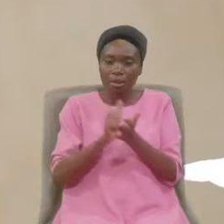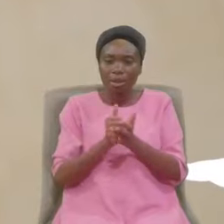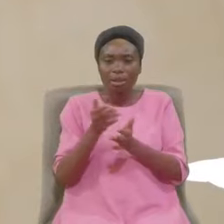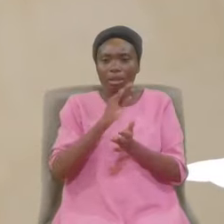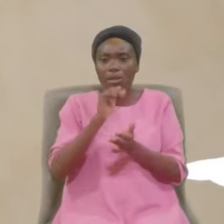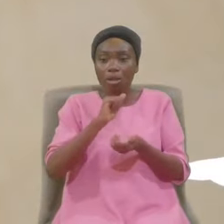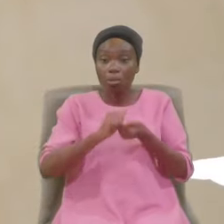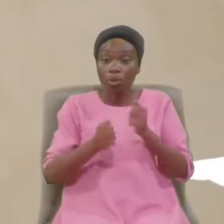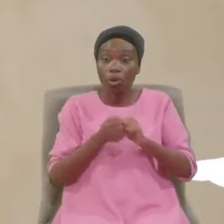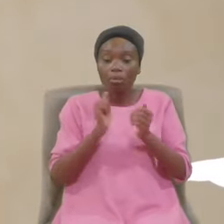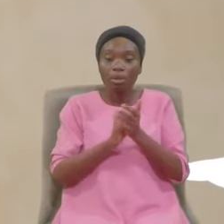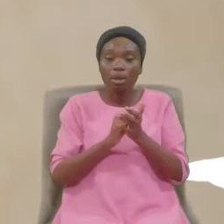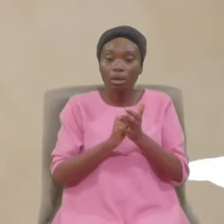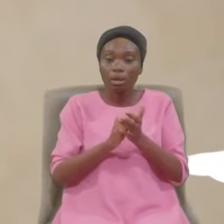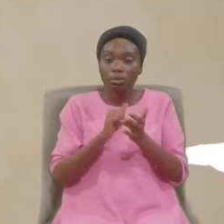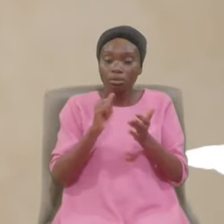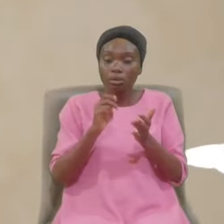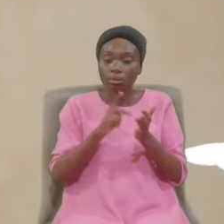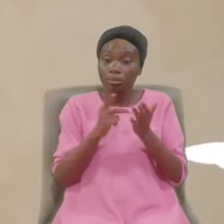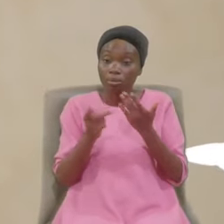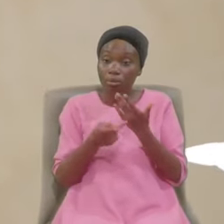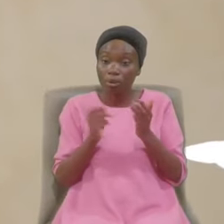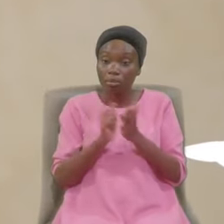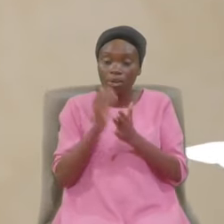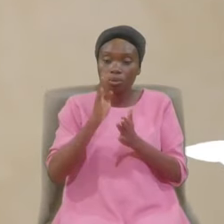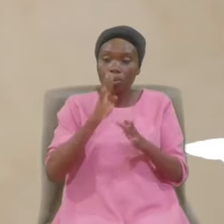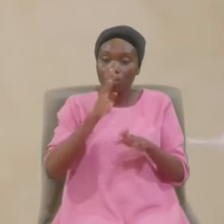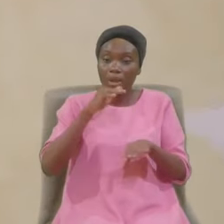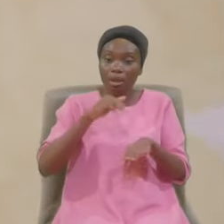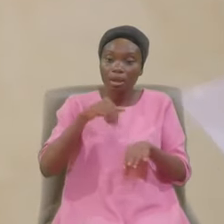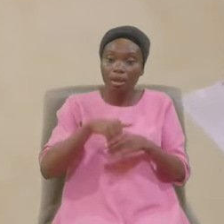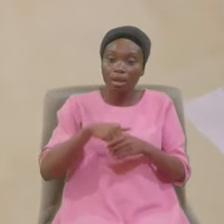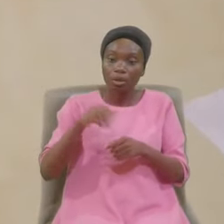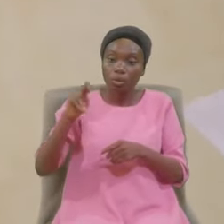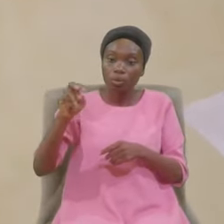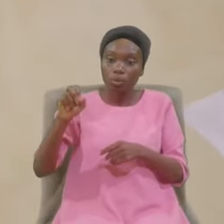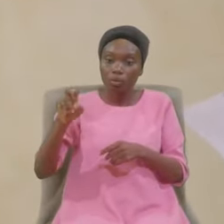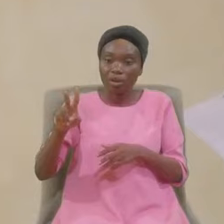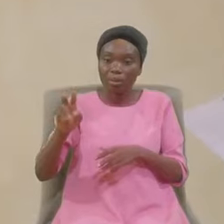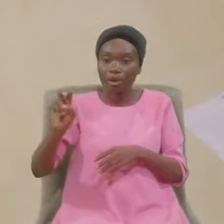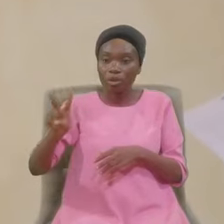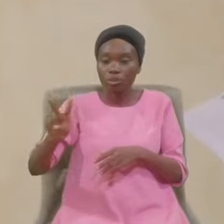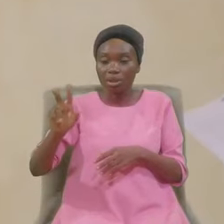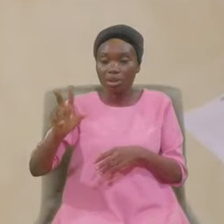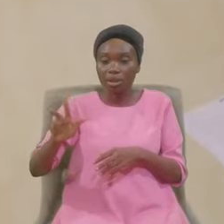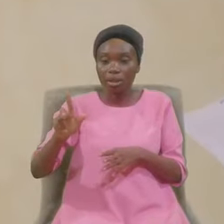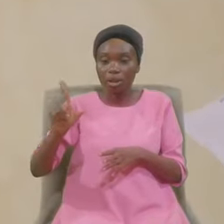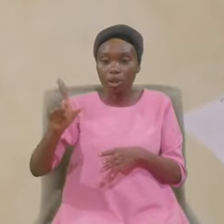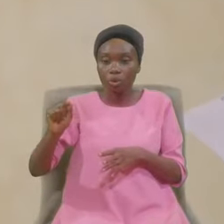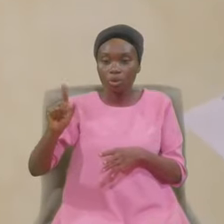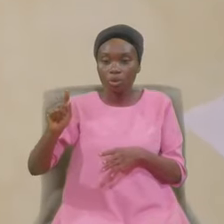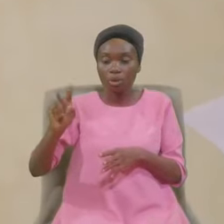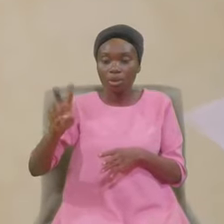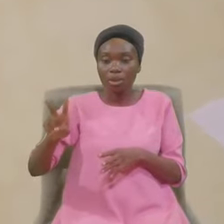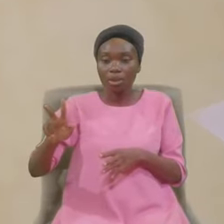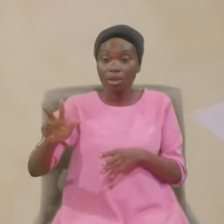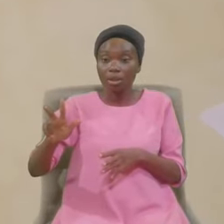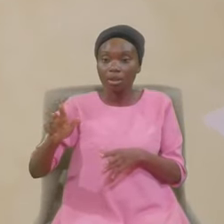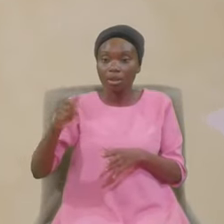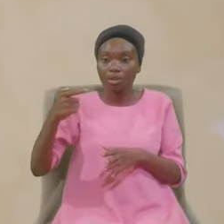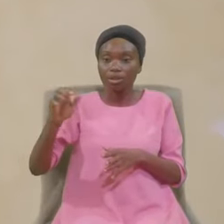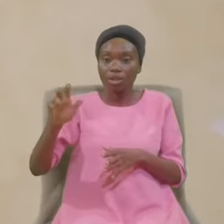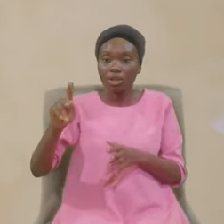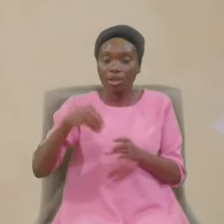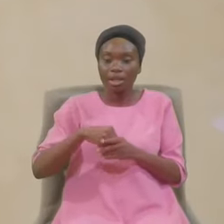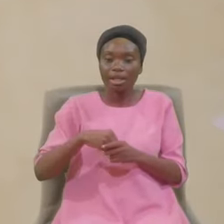program that will be holding on that November. That was on the 23rd of November, 2023, GCK in